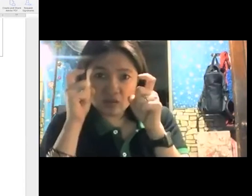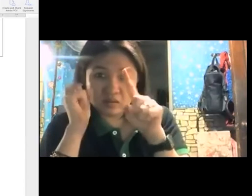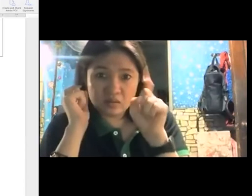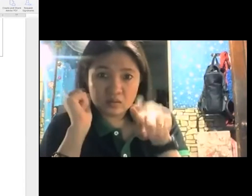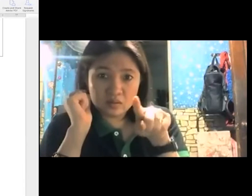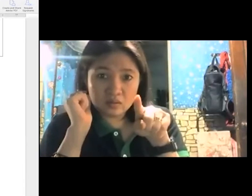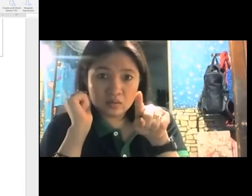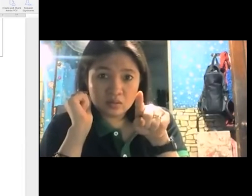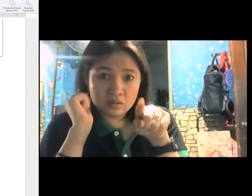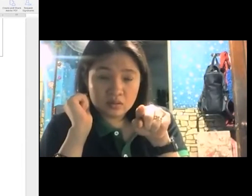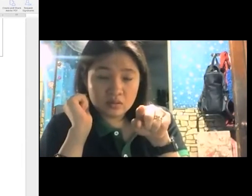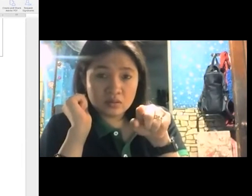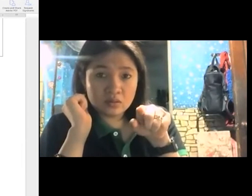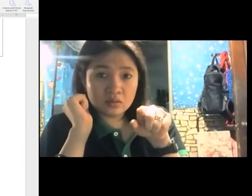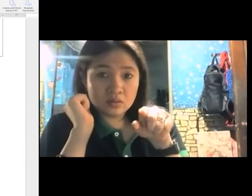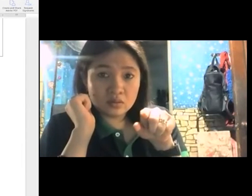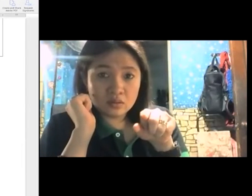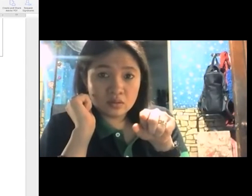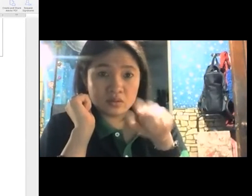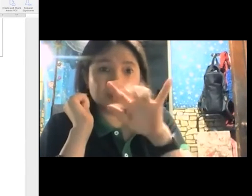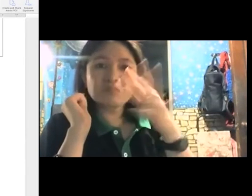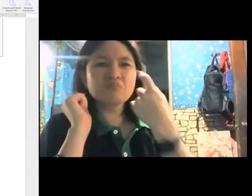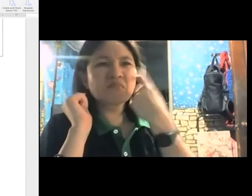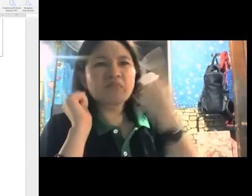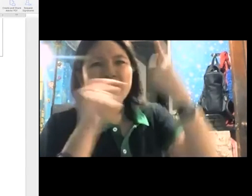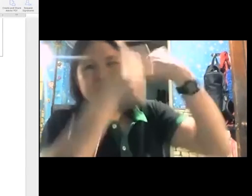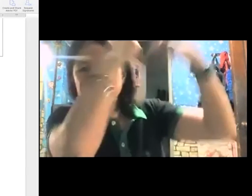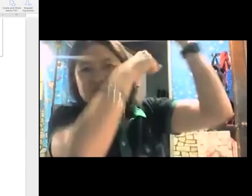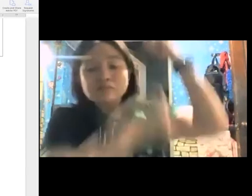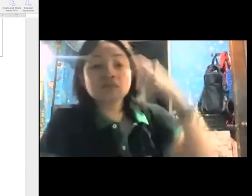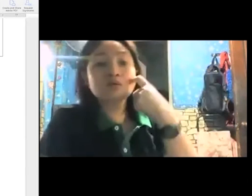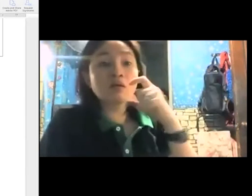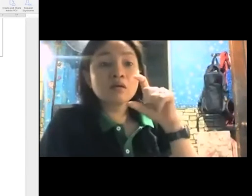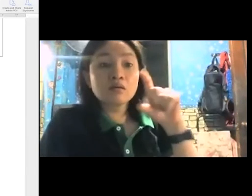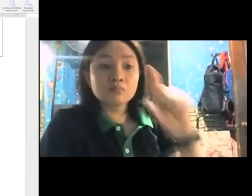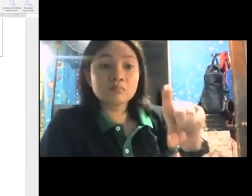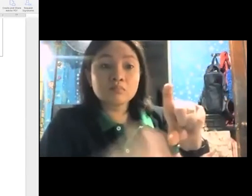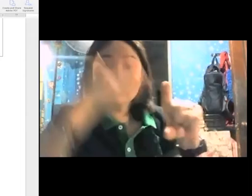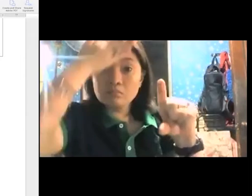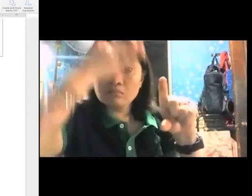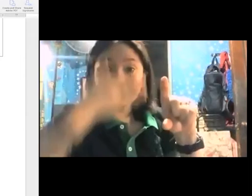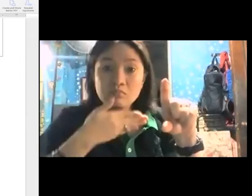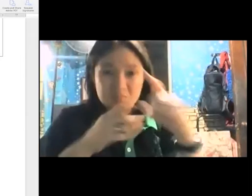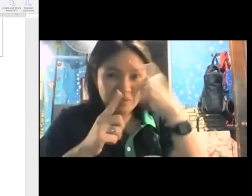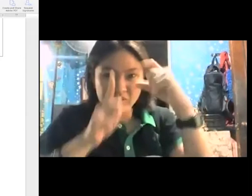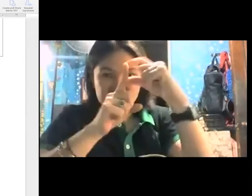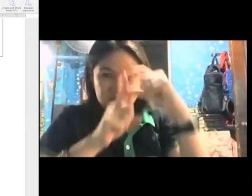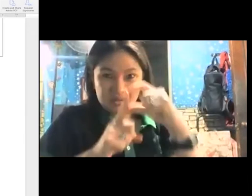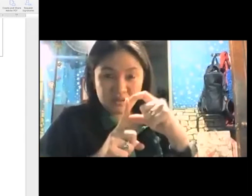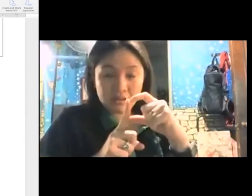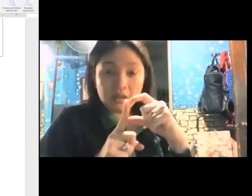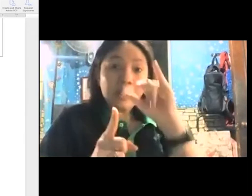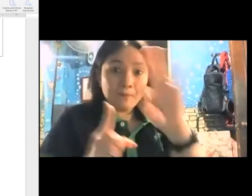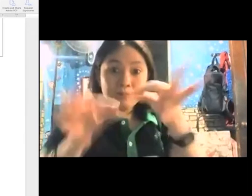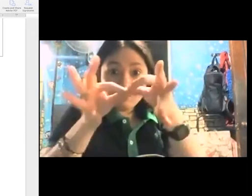I think we still have to add facial expression to all of them because of what was mentioned in terms